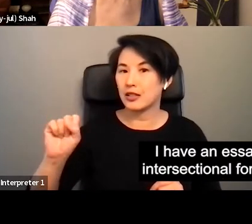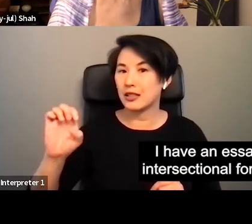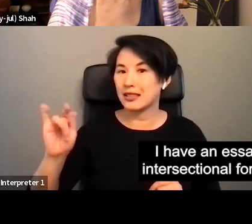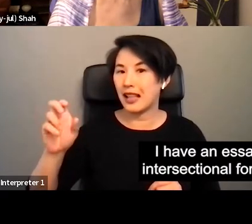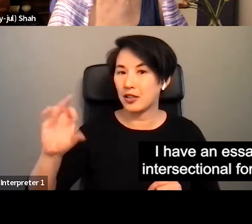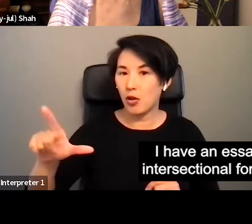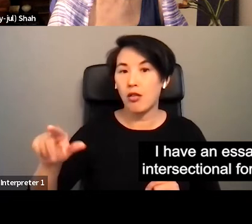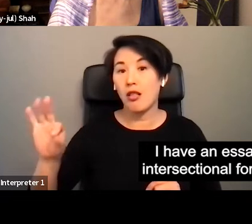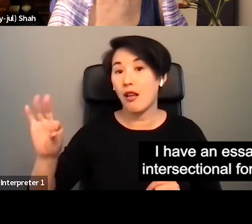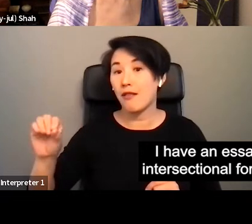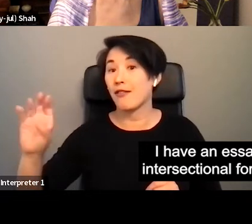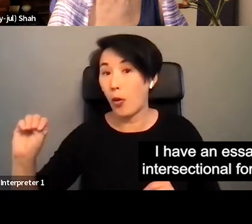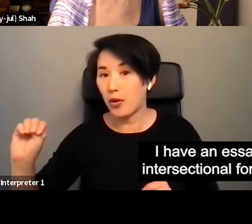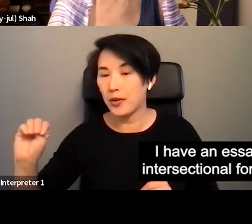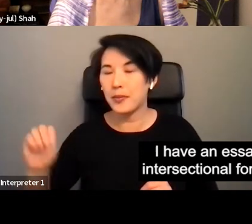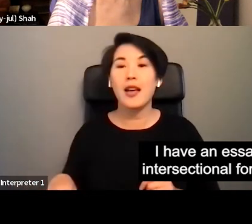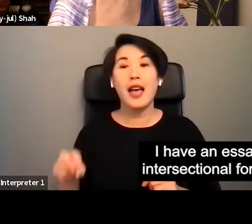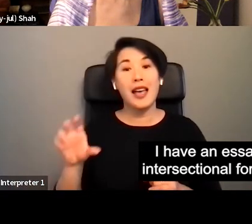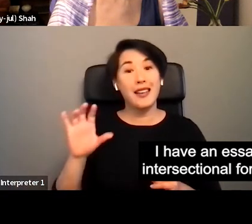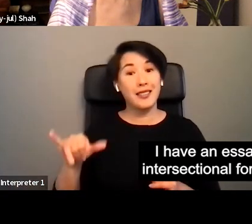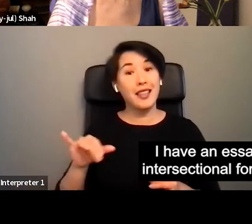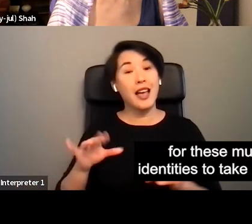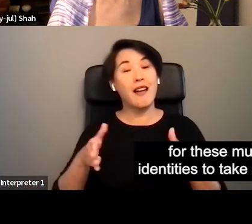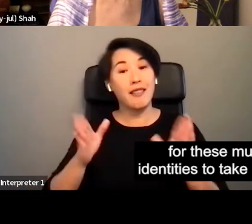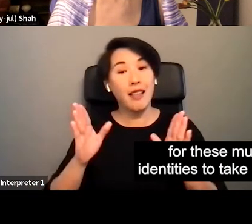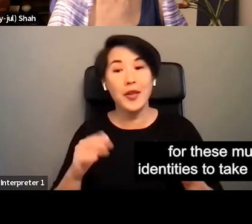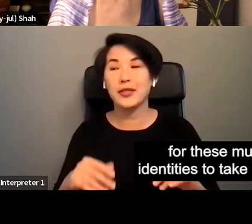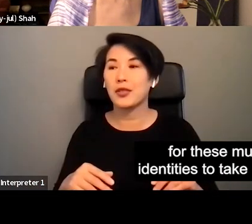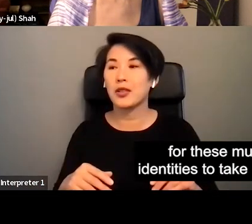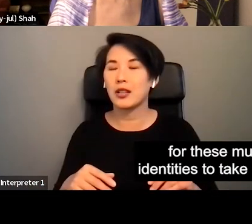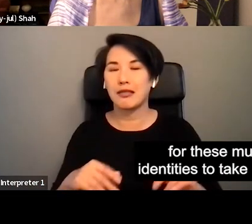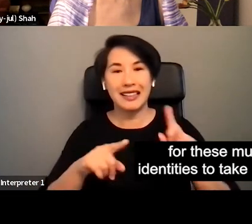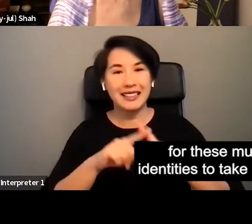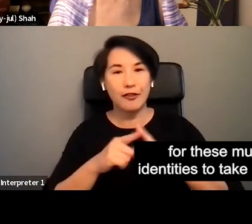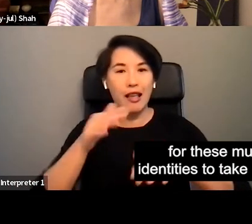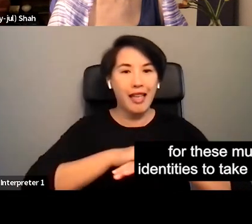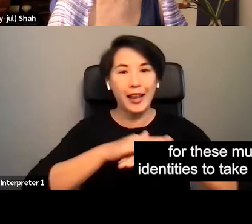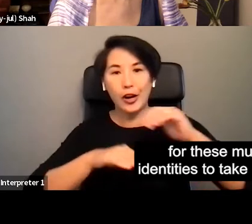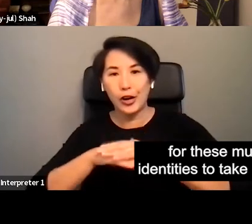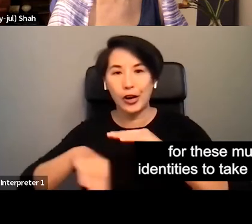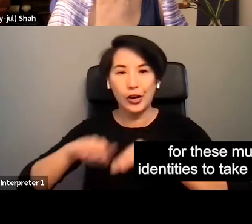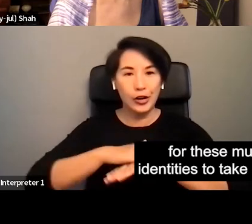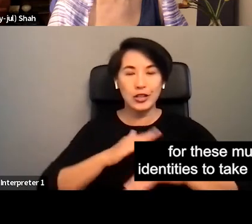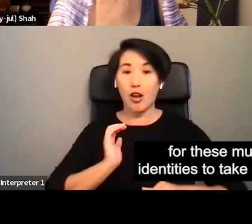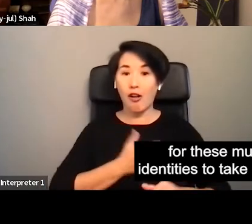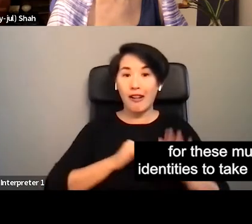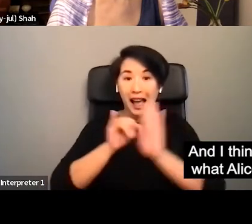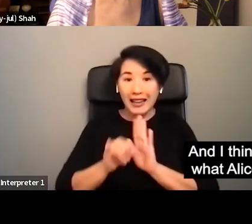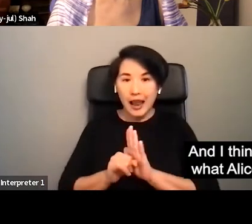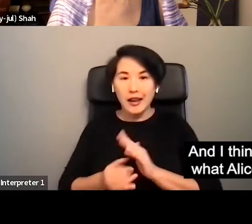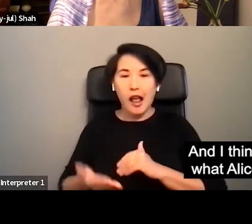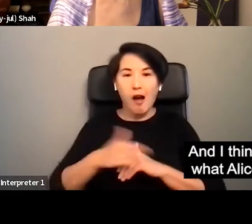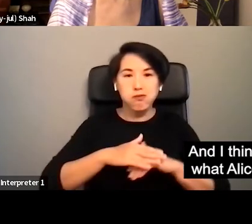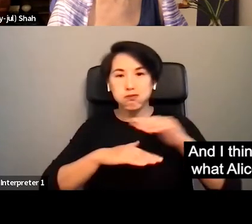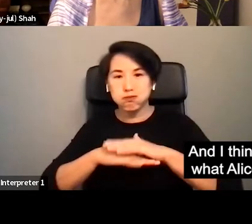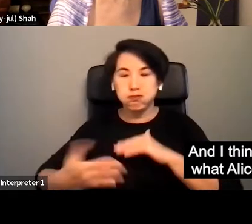about intersectional form that actually allows for these multiple layers of our identities to take up space on the page. And I mean, I